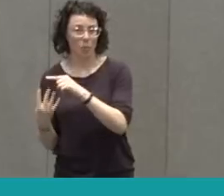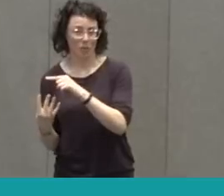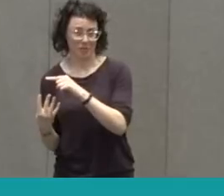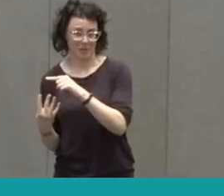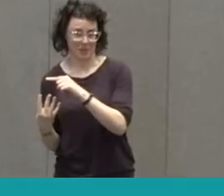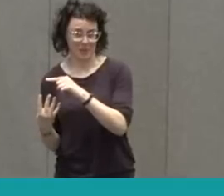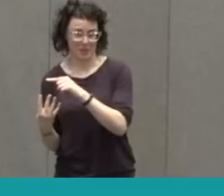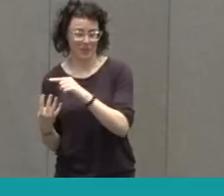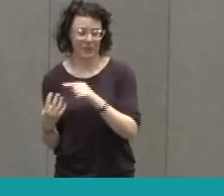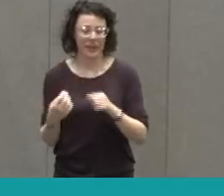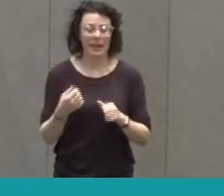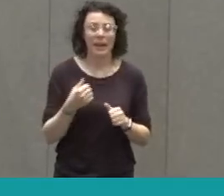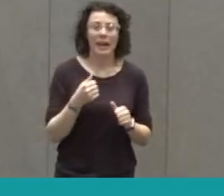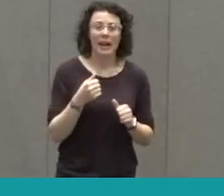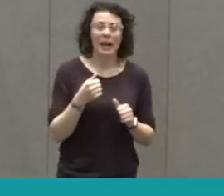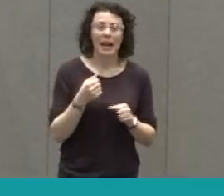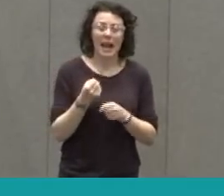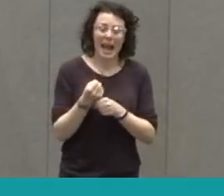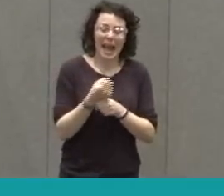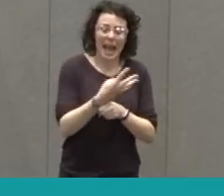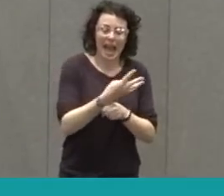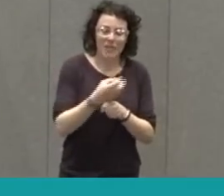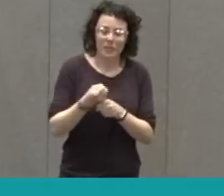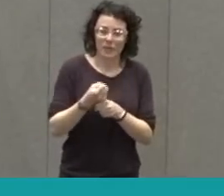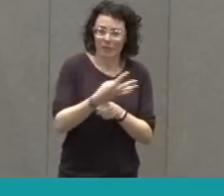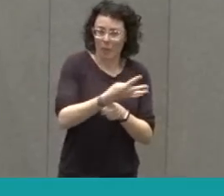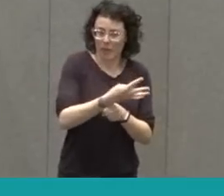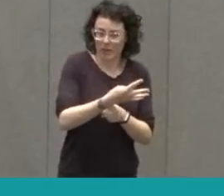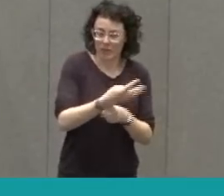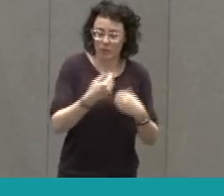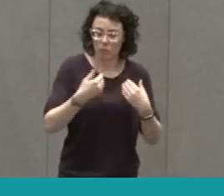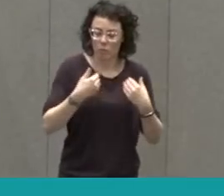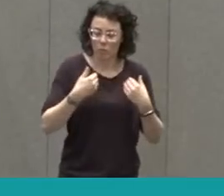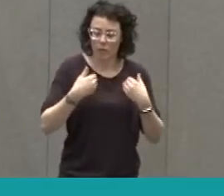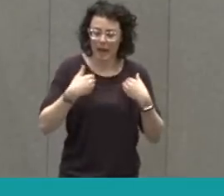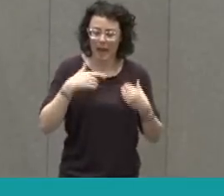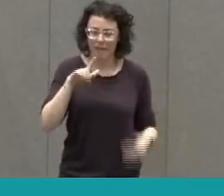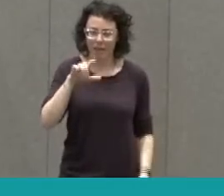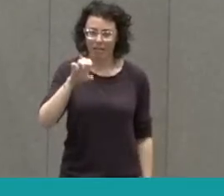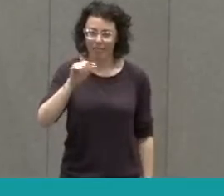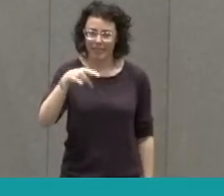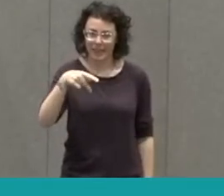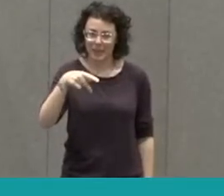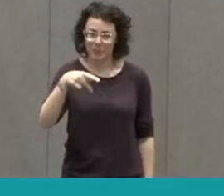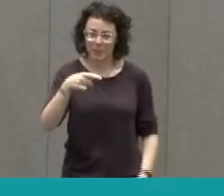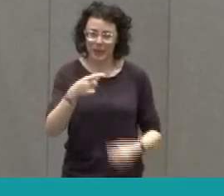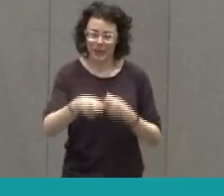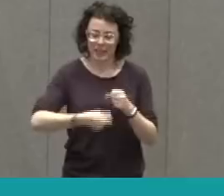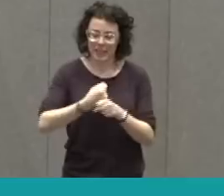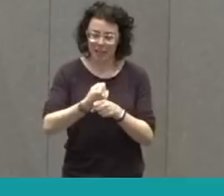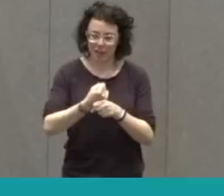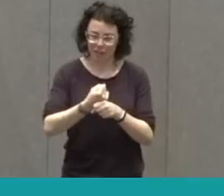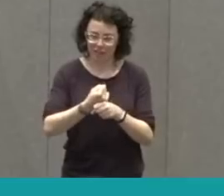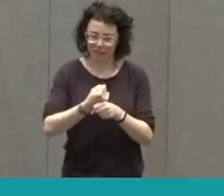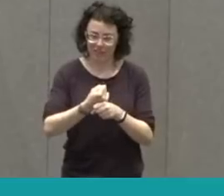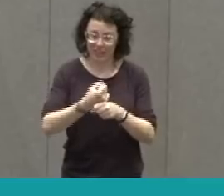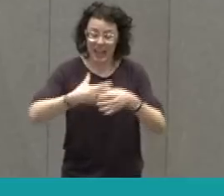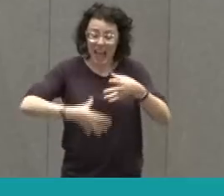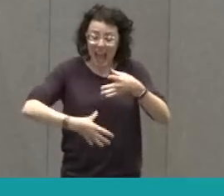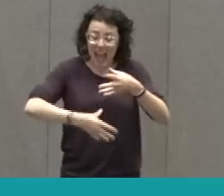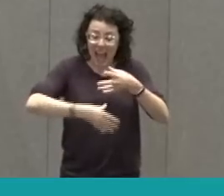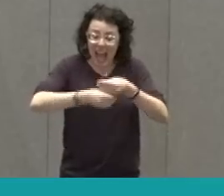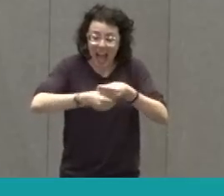So every 4 years we have a year that's called a leap year, where we add in an extra day into